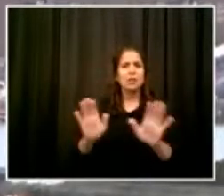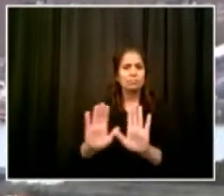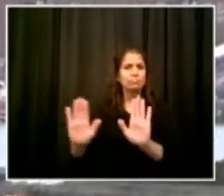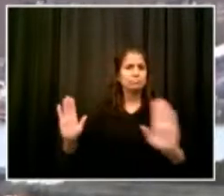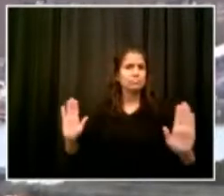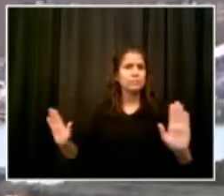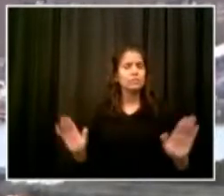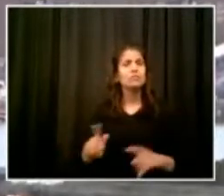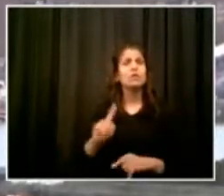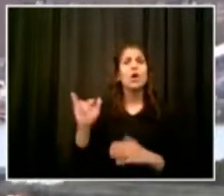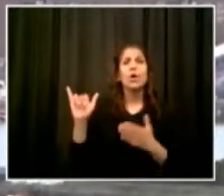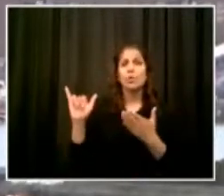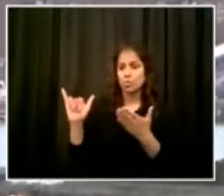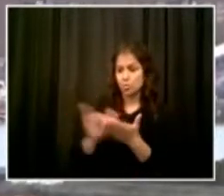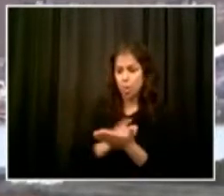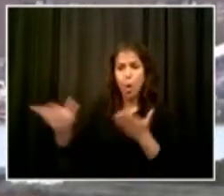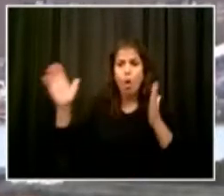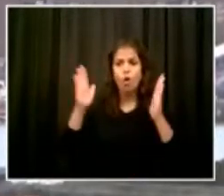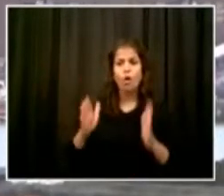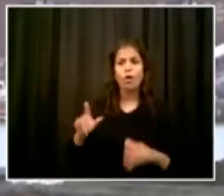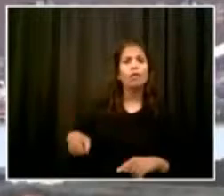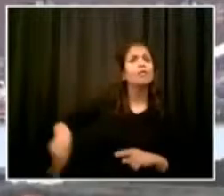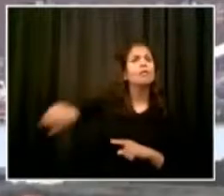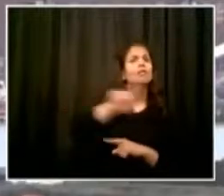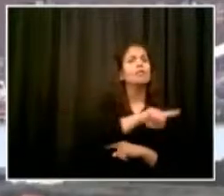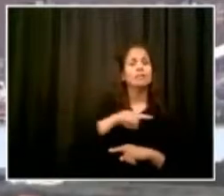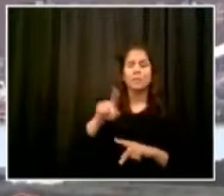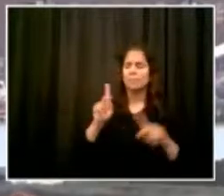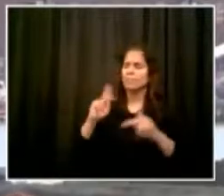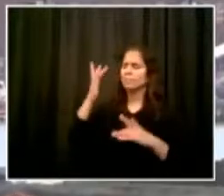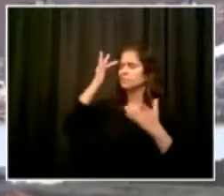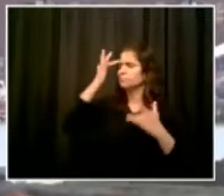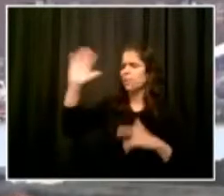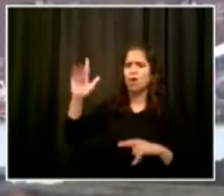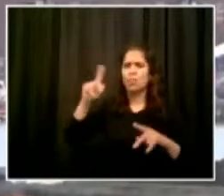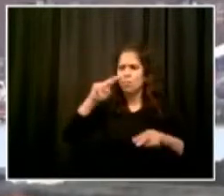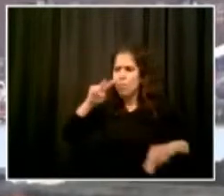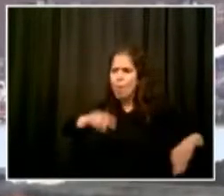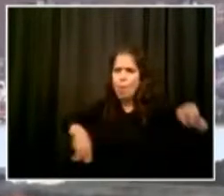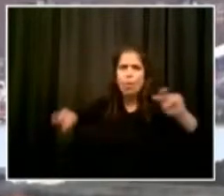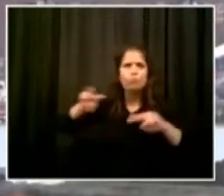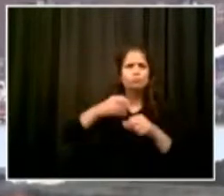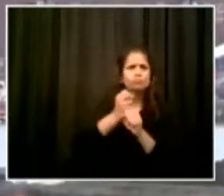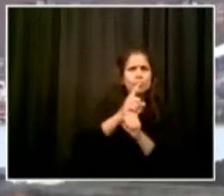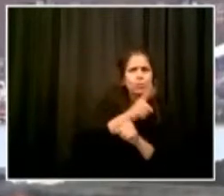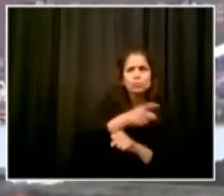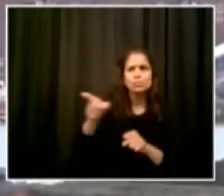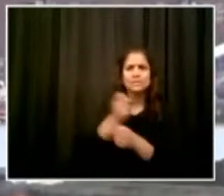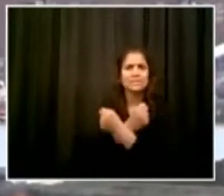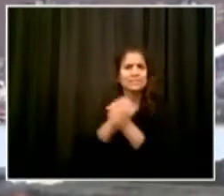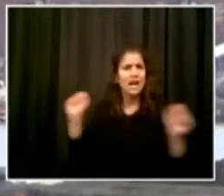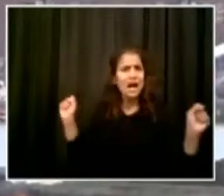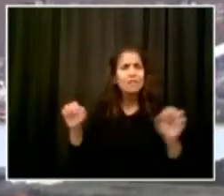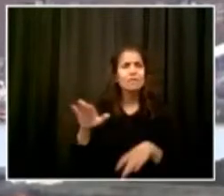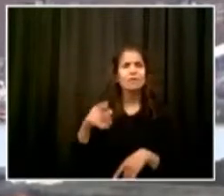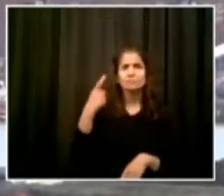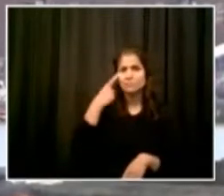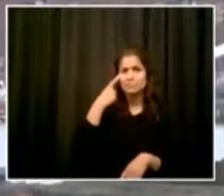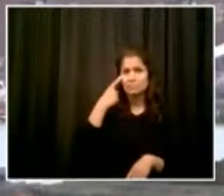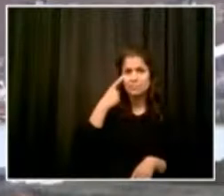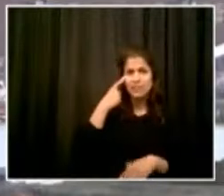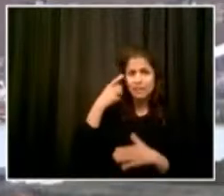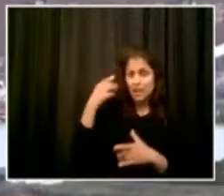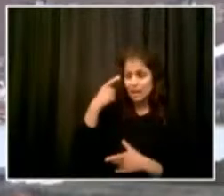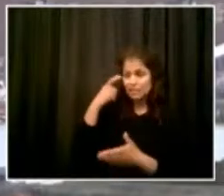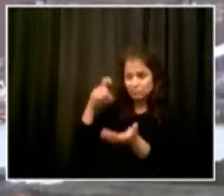things working, more and more people will come out. And if they don't see things working well enough or the disease reasserts, they're going to be more cautious.